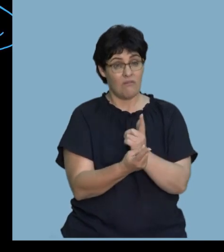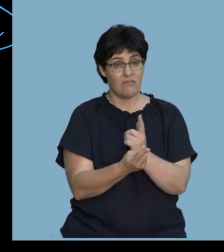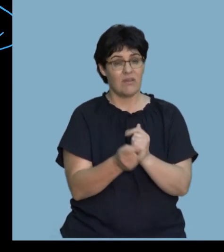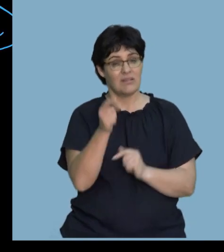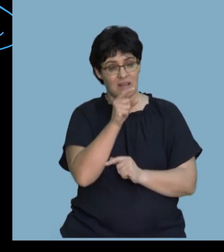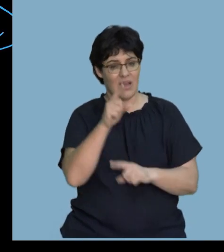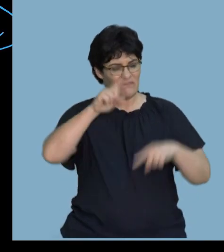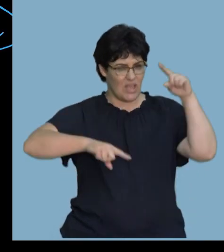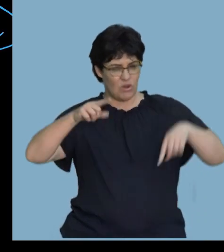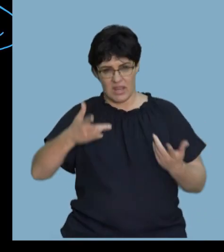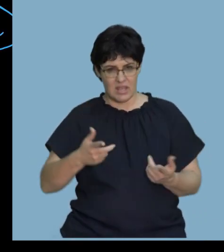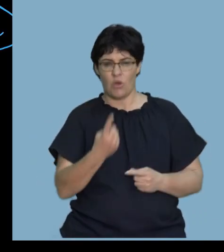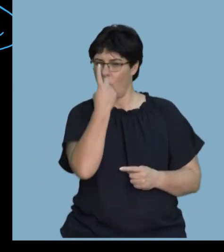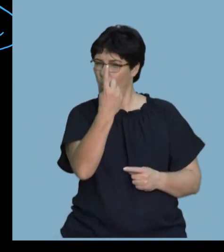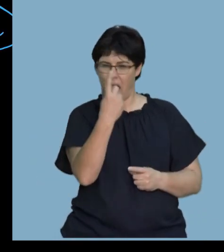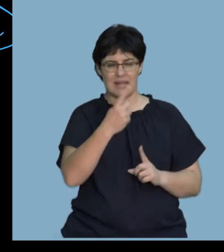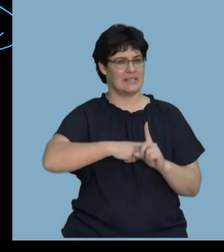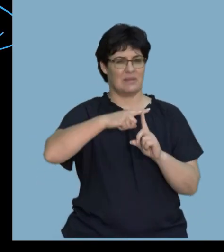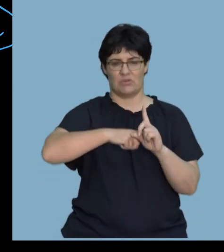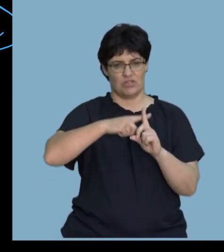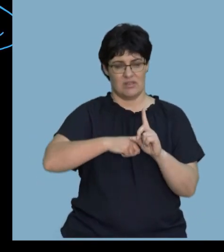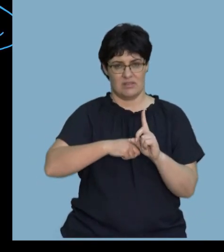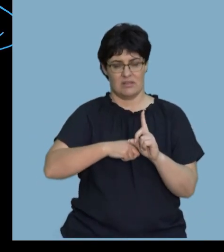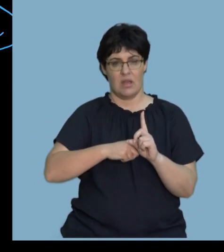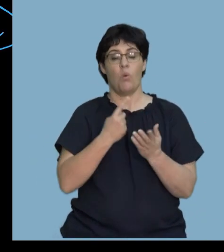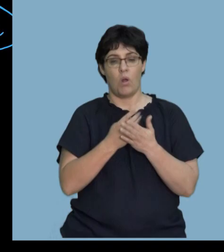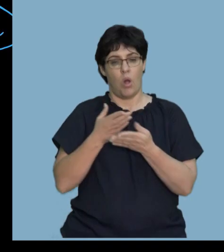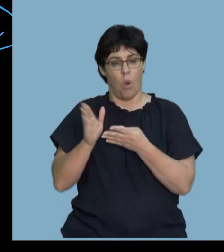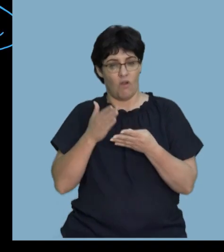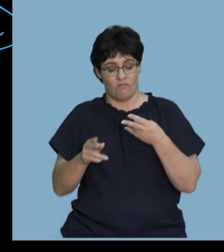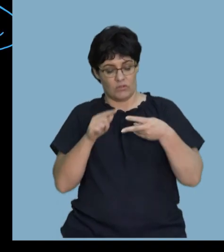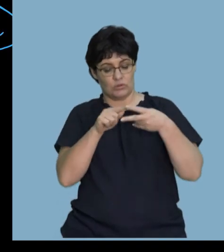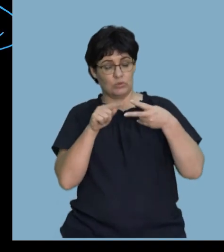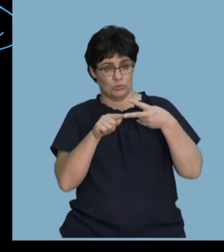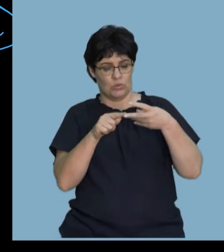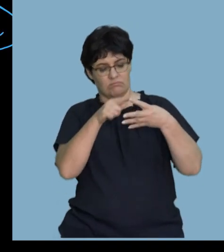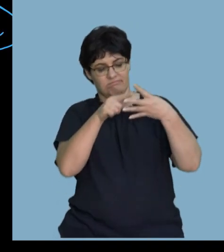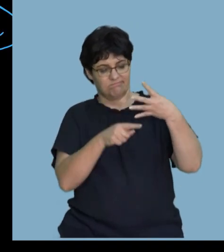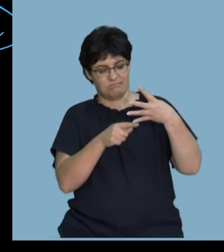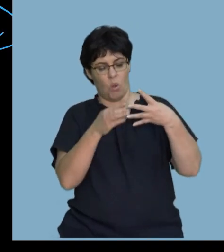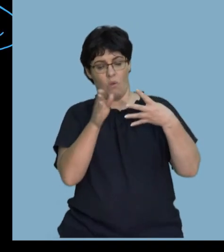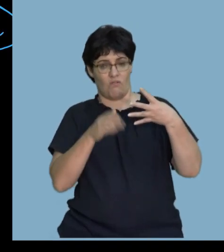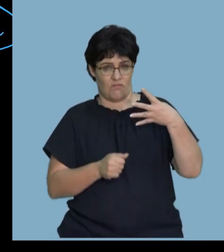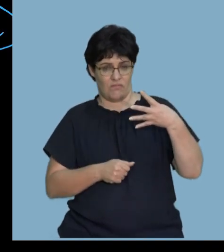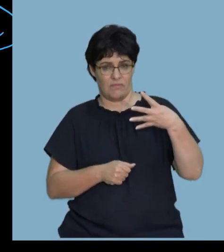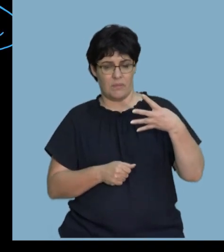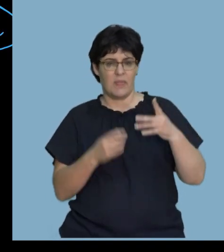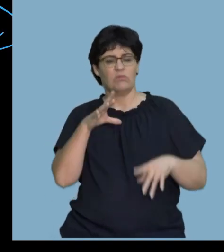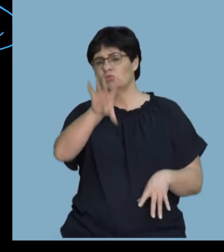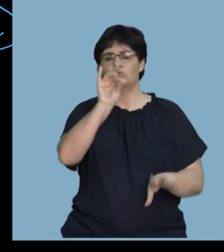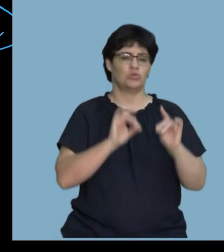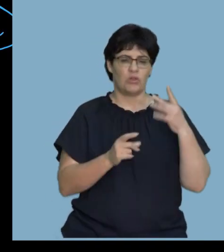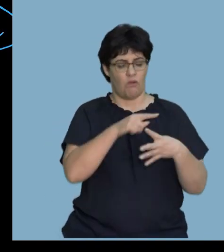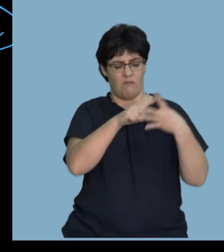of the Kc value is only temperature. Now we're going to eliminate two destructors. Now if you choose at